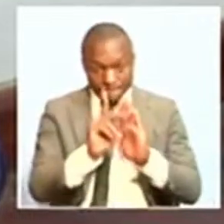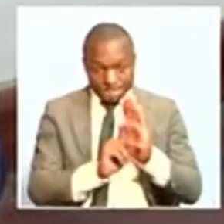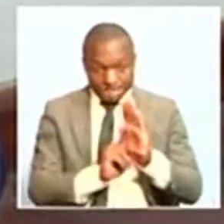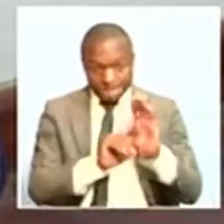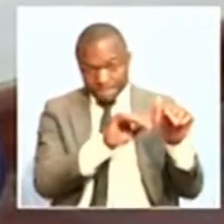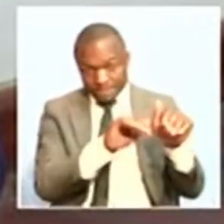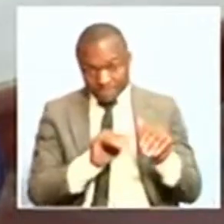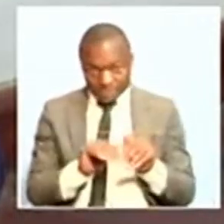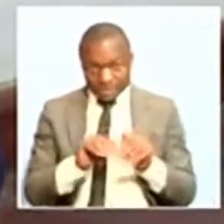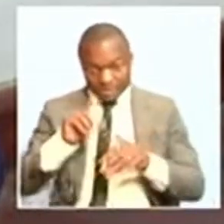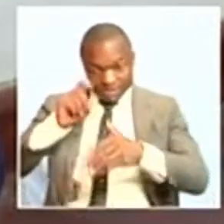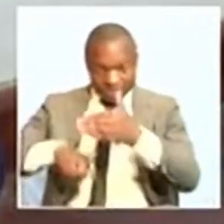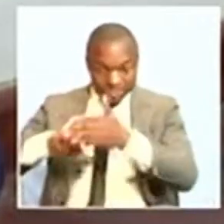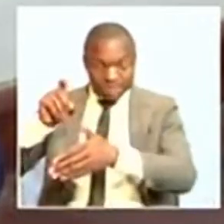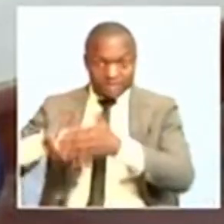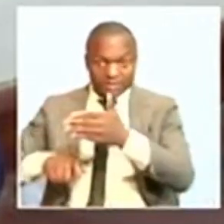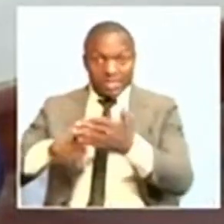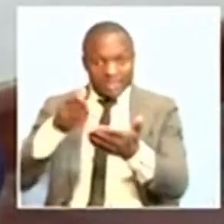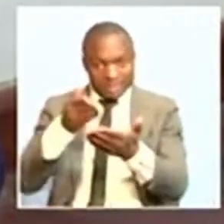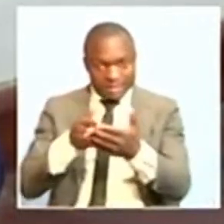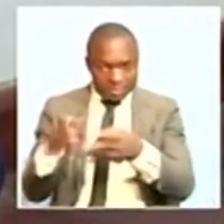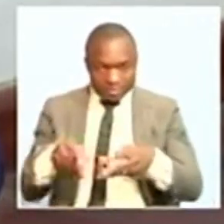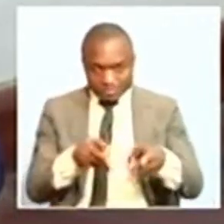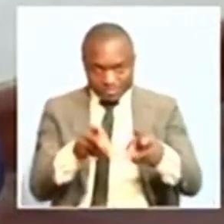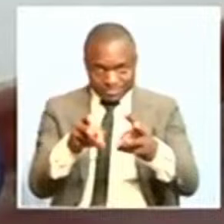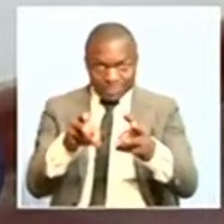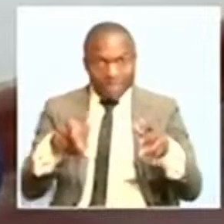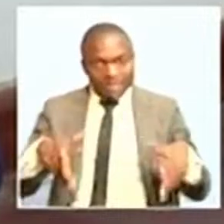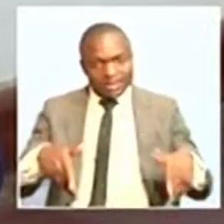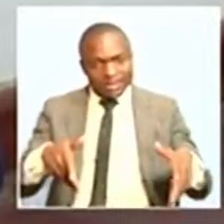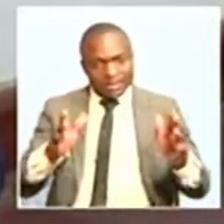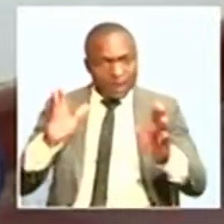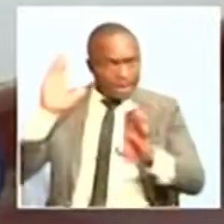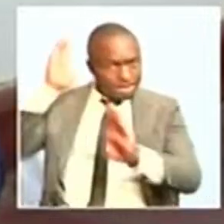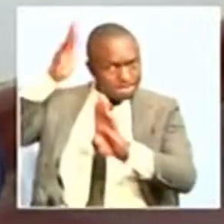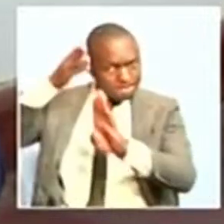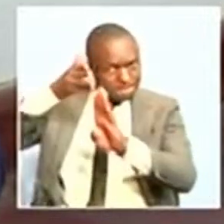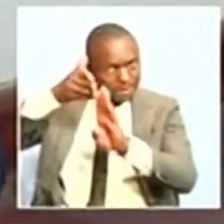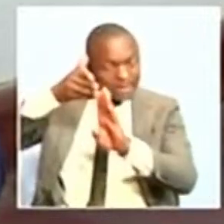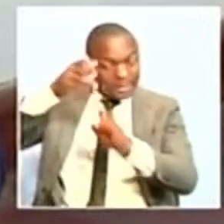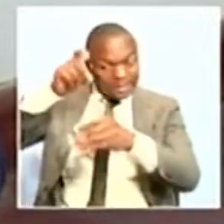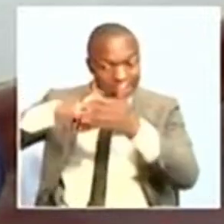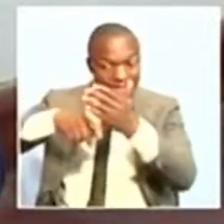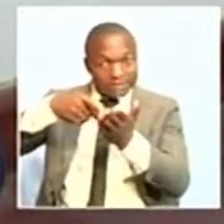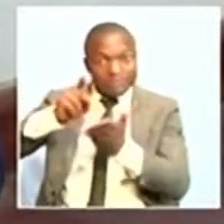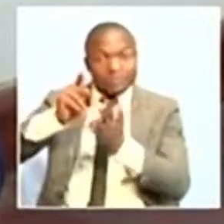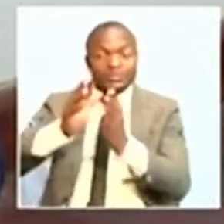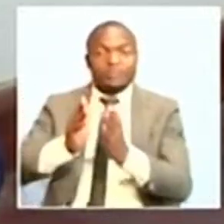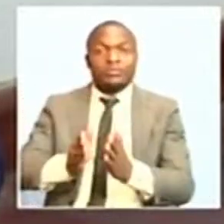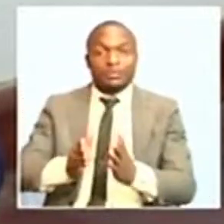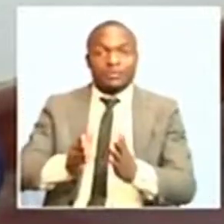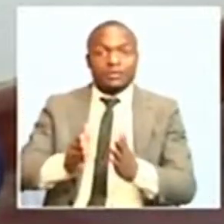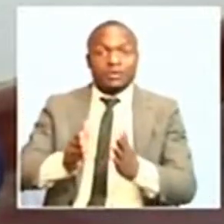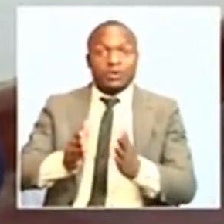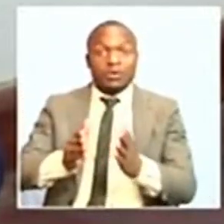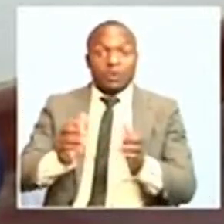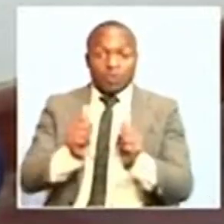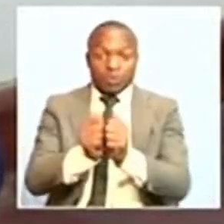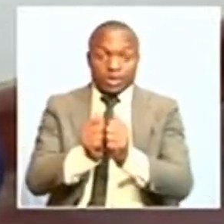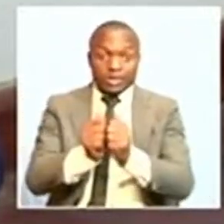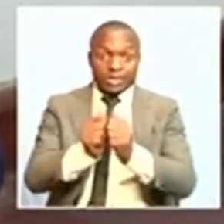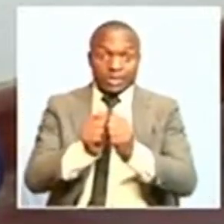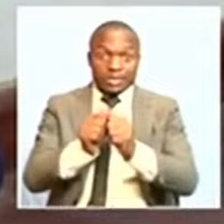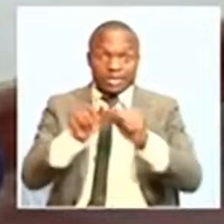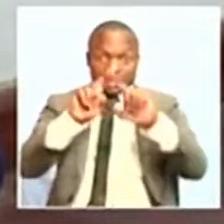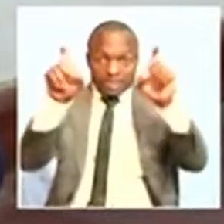on royalties. So this measure is intended to allow specific taxpayers to obtain withholding tax certificates on